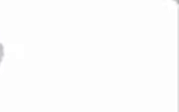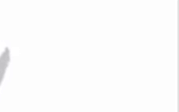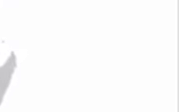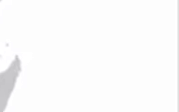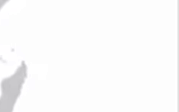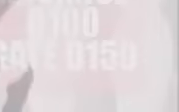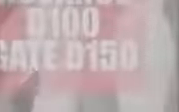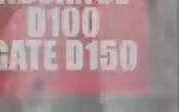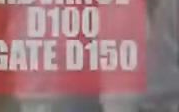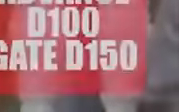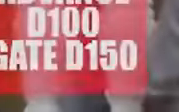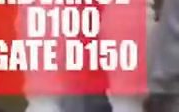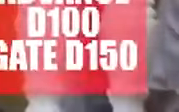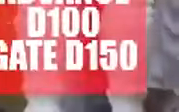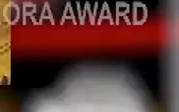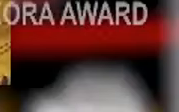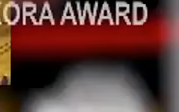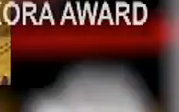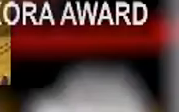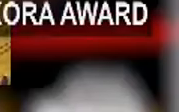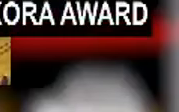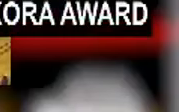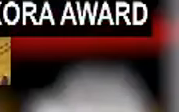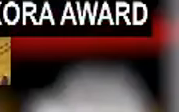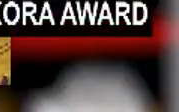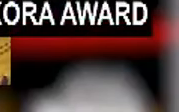If you want to receive monies from you...